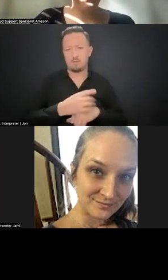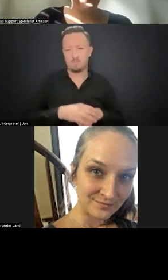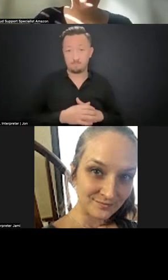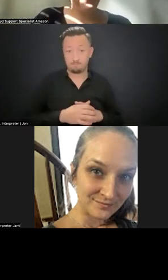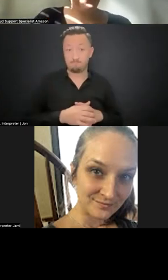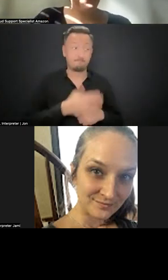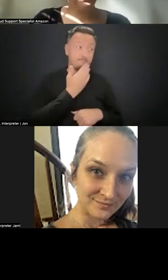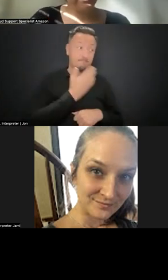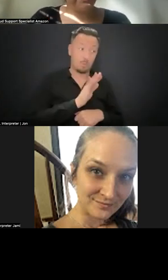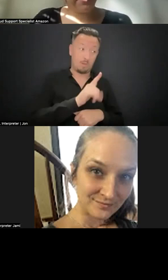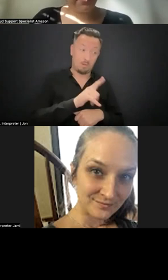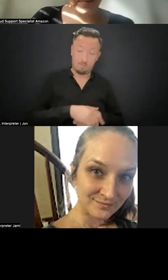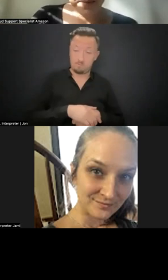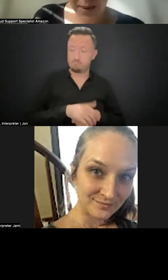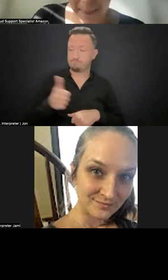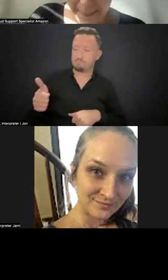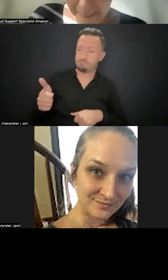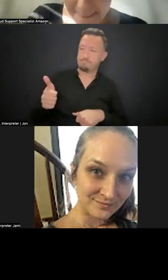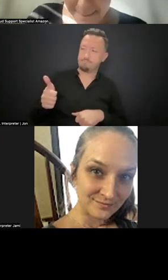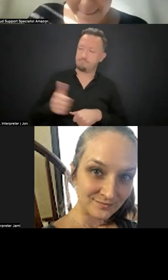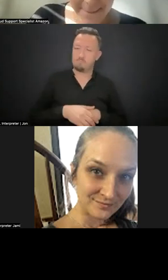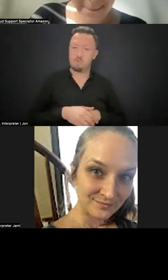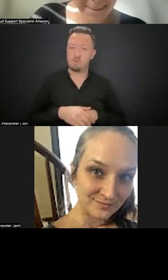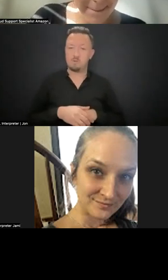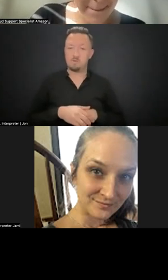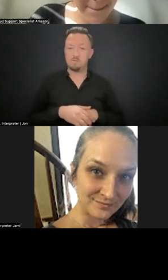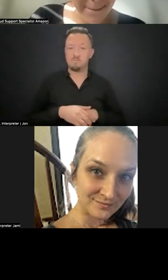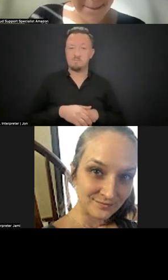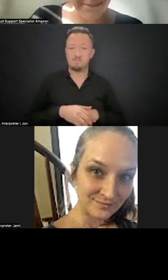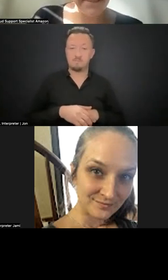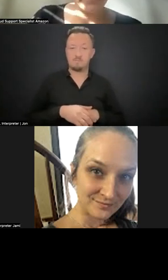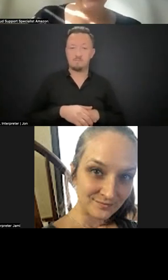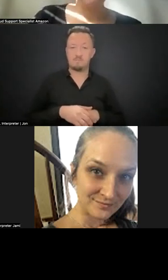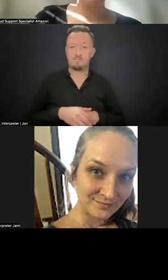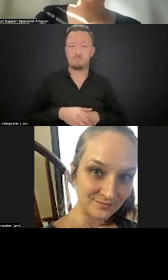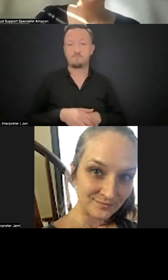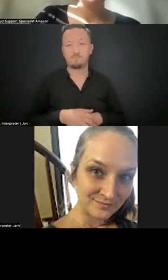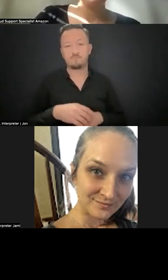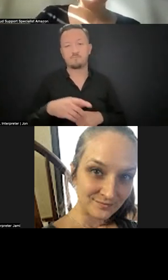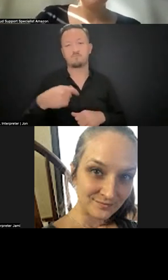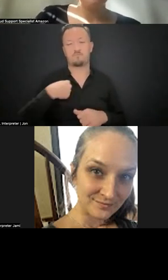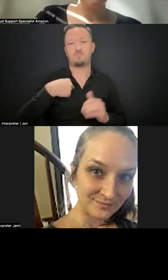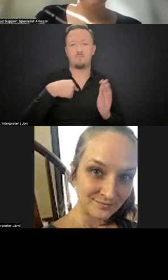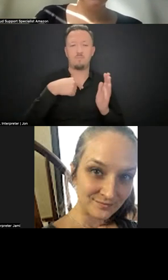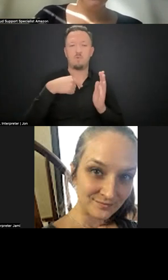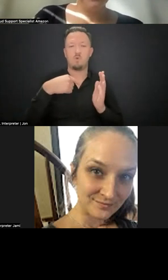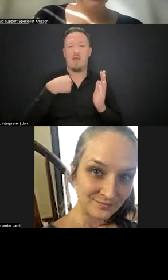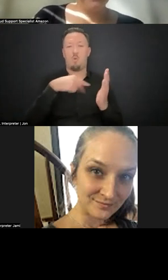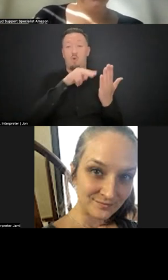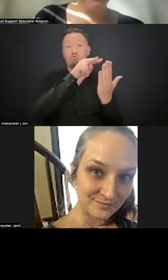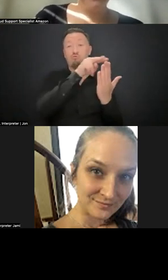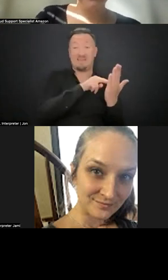Thank you, Bill. All right, thanks. Thanks for that. So I'll just read each one, give you some pointers, some